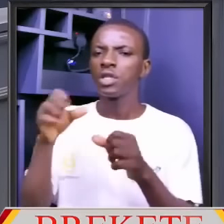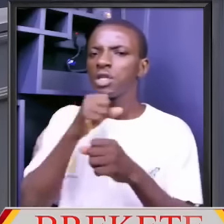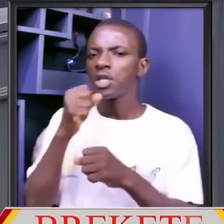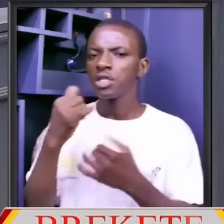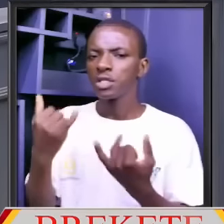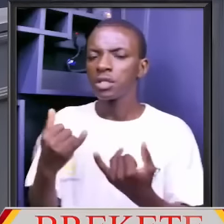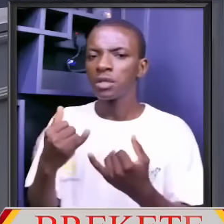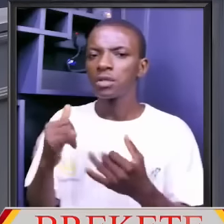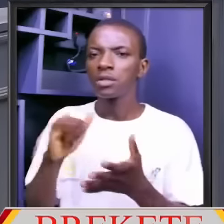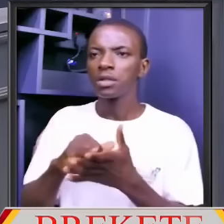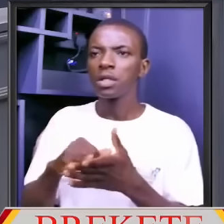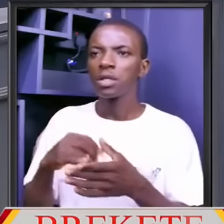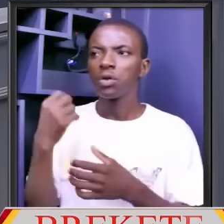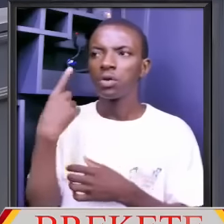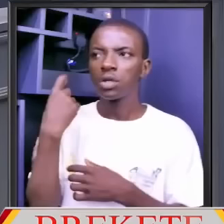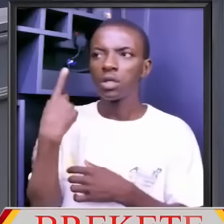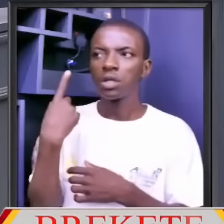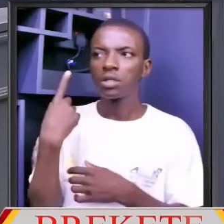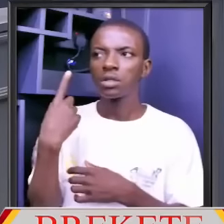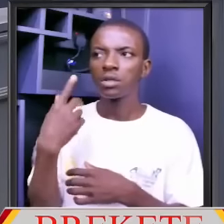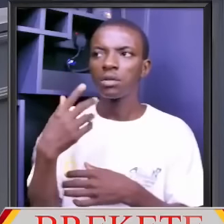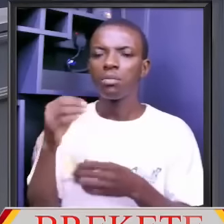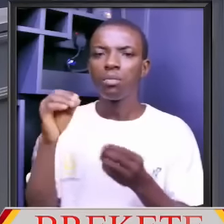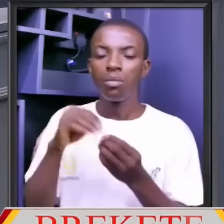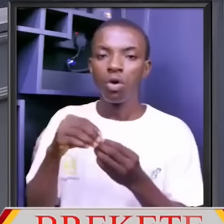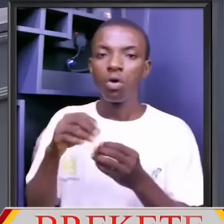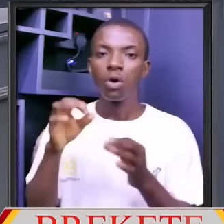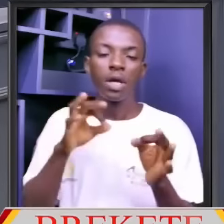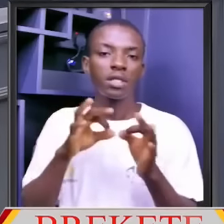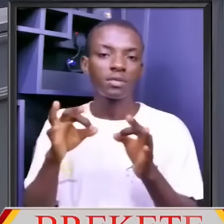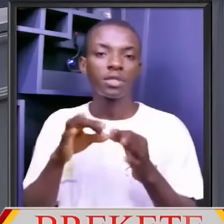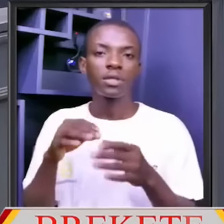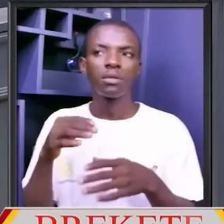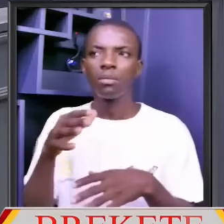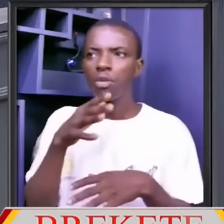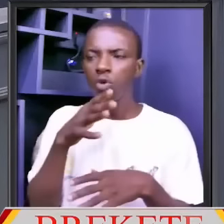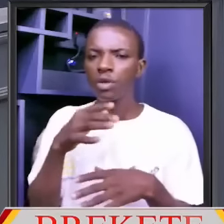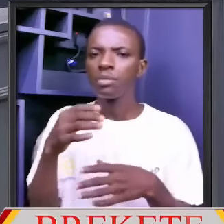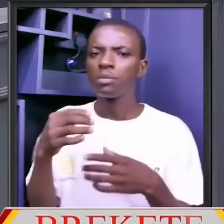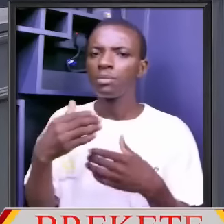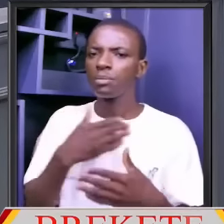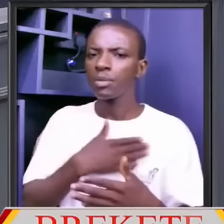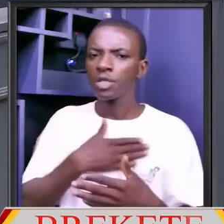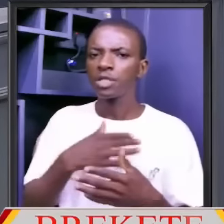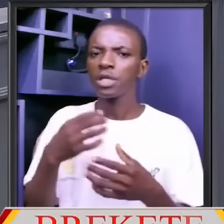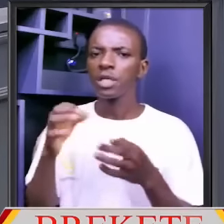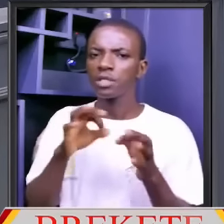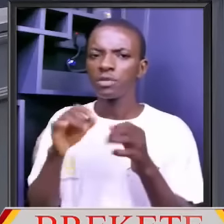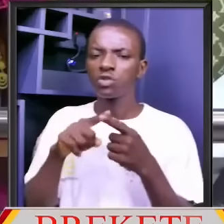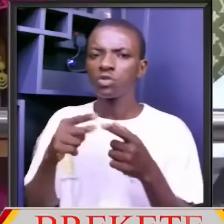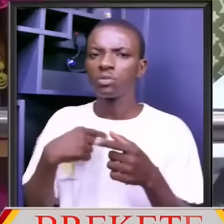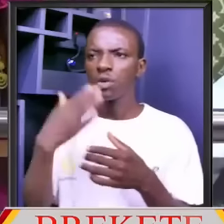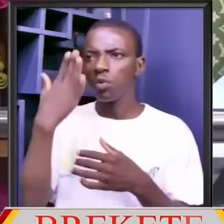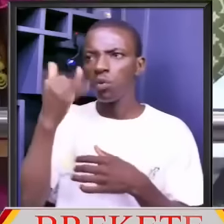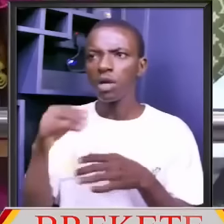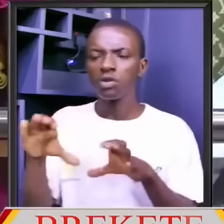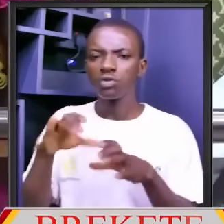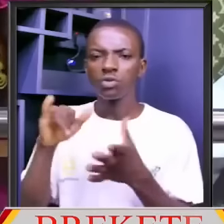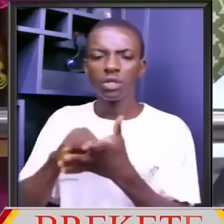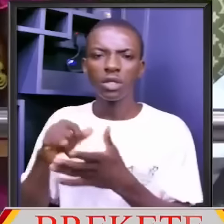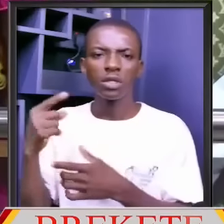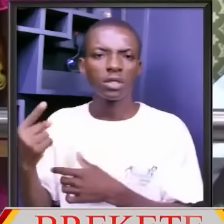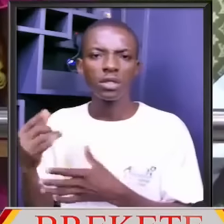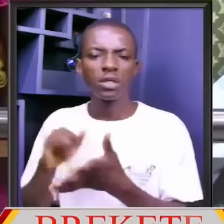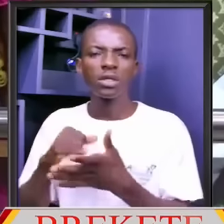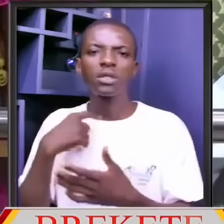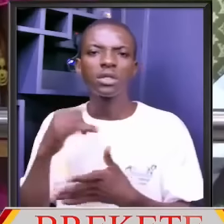age now where I go understand explanation. Mommy, please explain to me why you did that thing where then tell me,